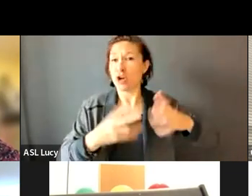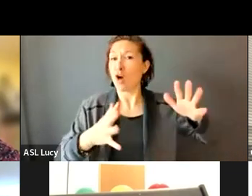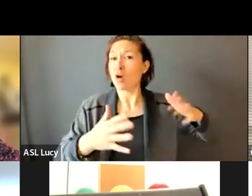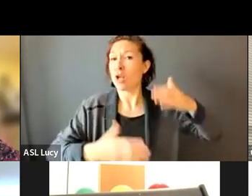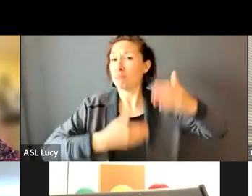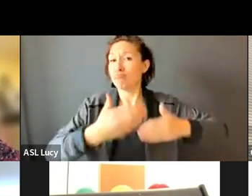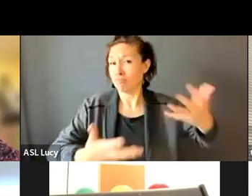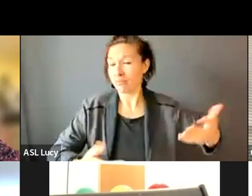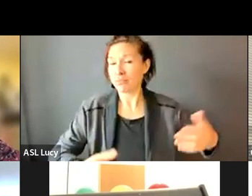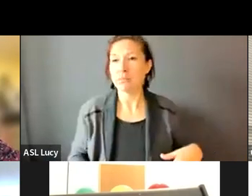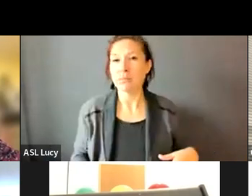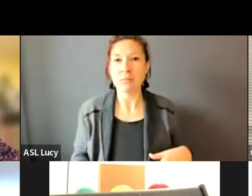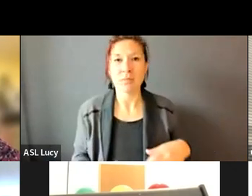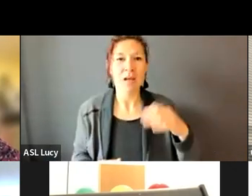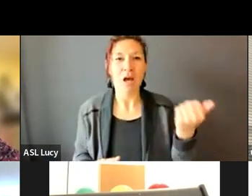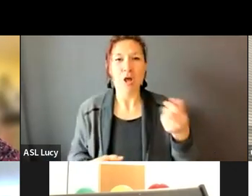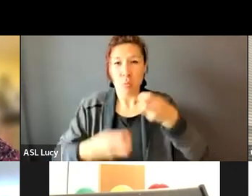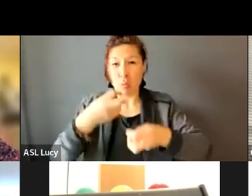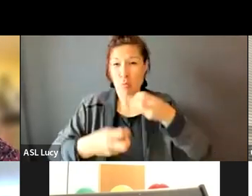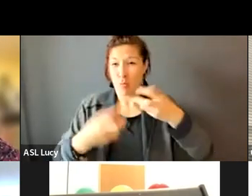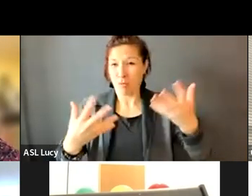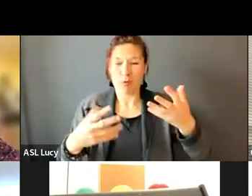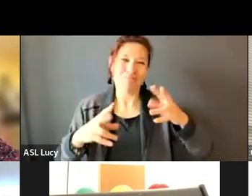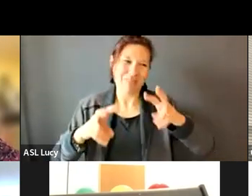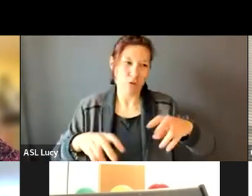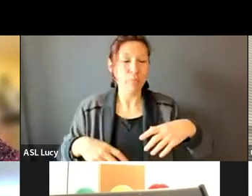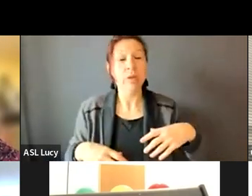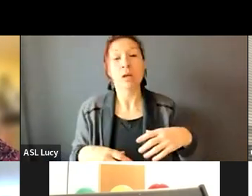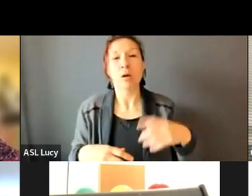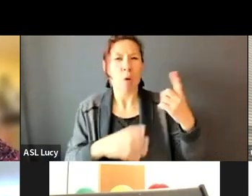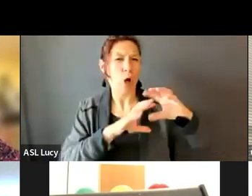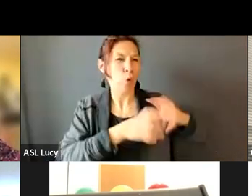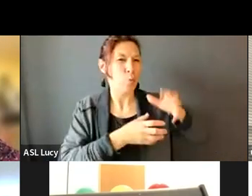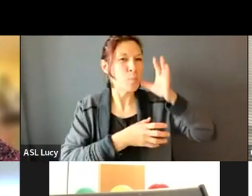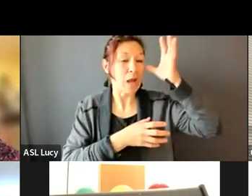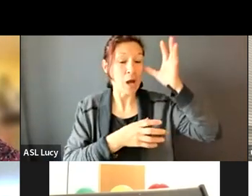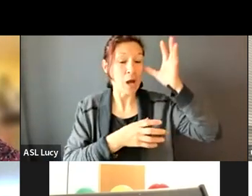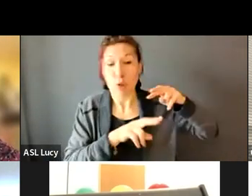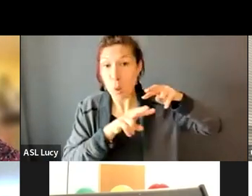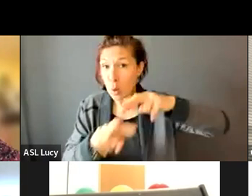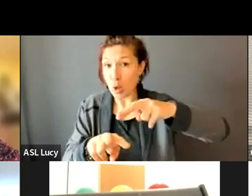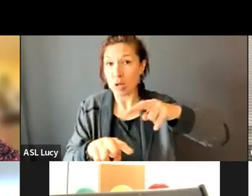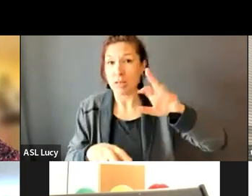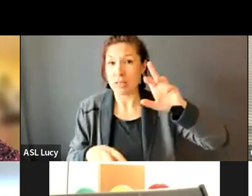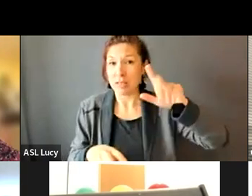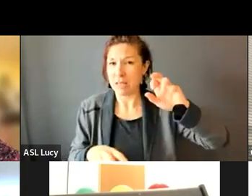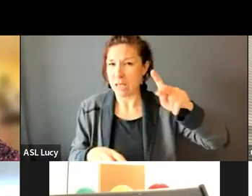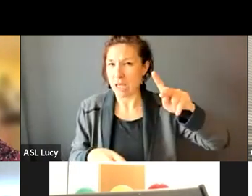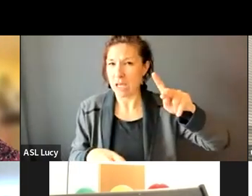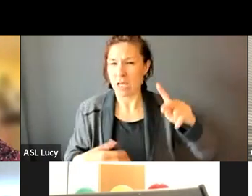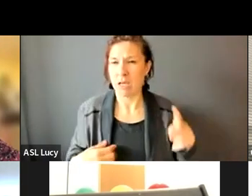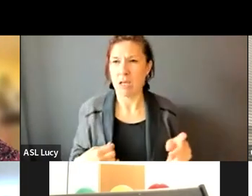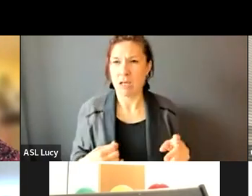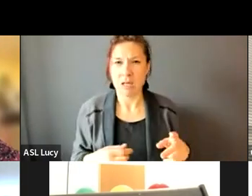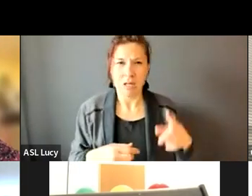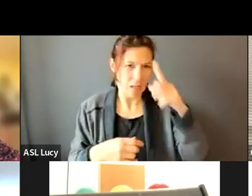the other issue is that when parents went when a group of parents went to look at the survey uh link I believe that for a short